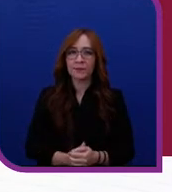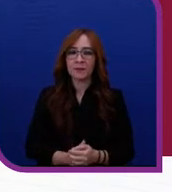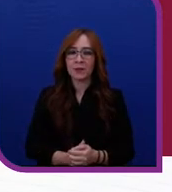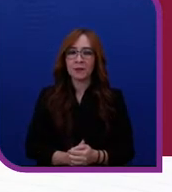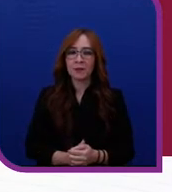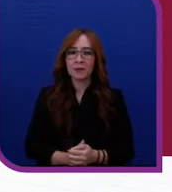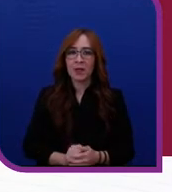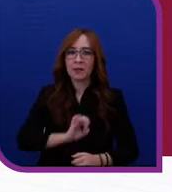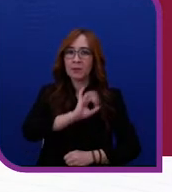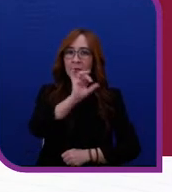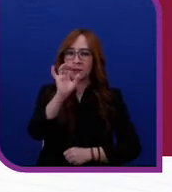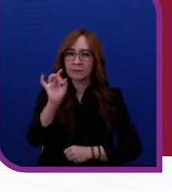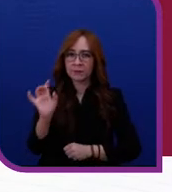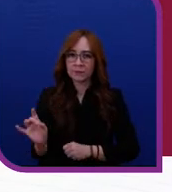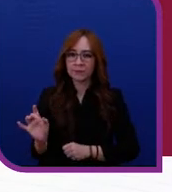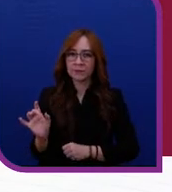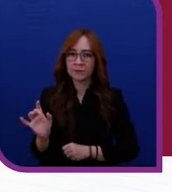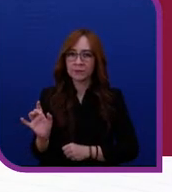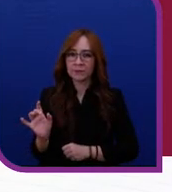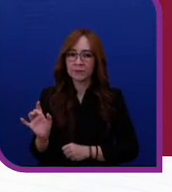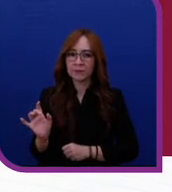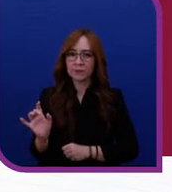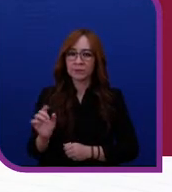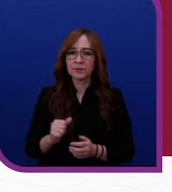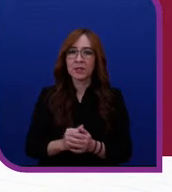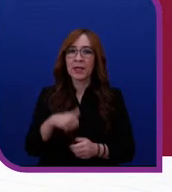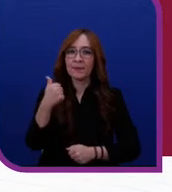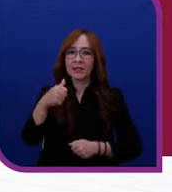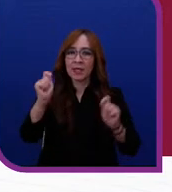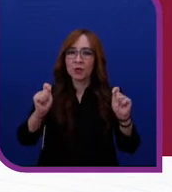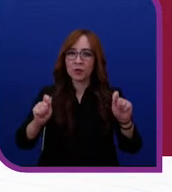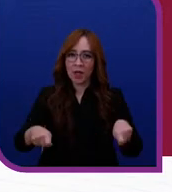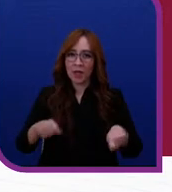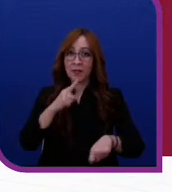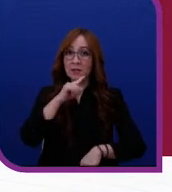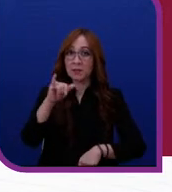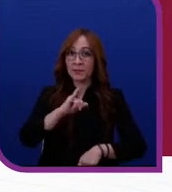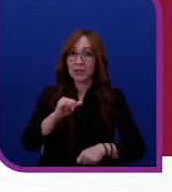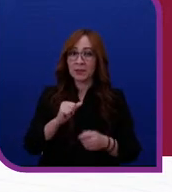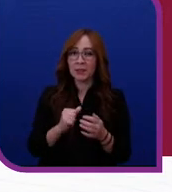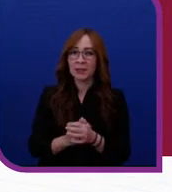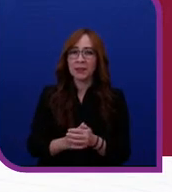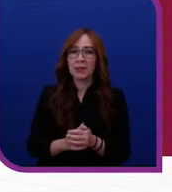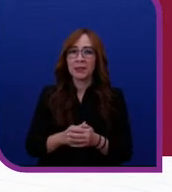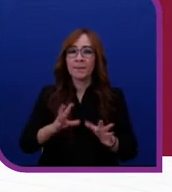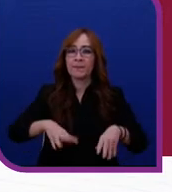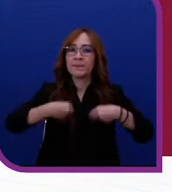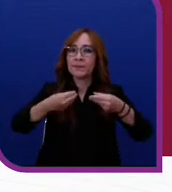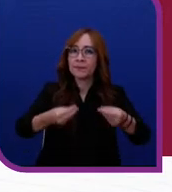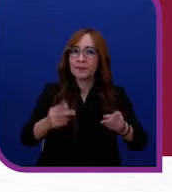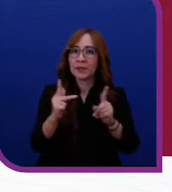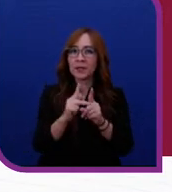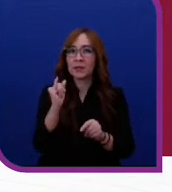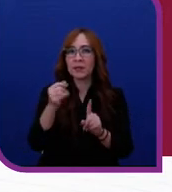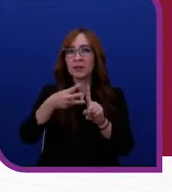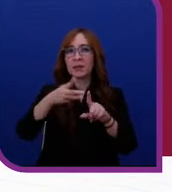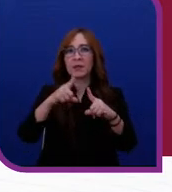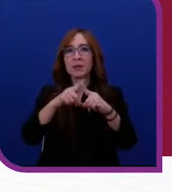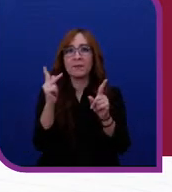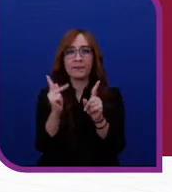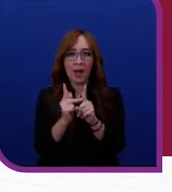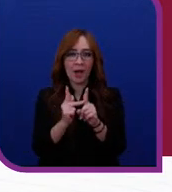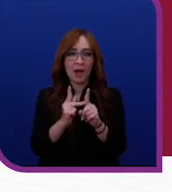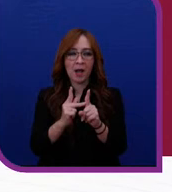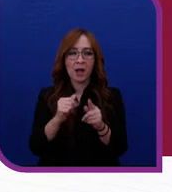deploy STD racing facilities whether it is there is king on the public site to